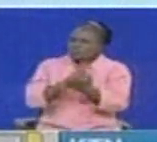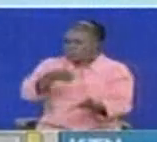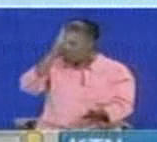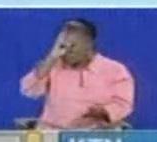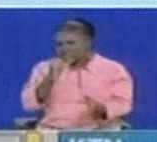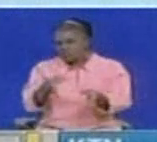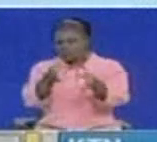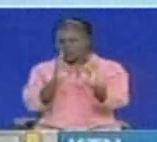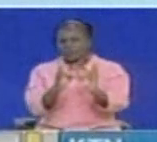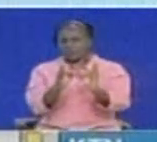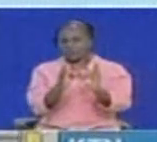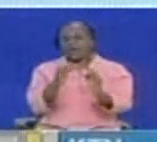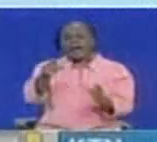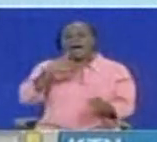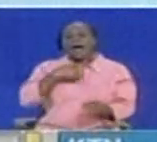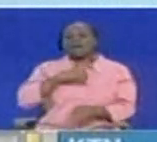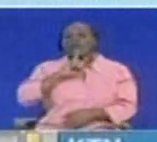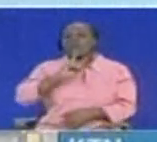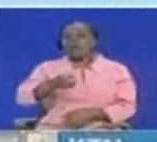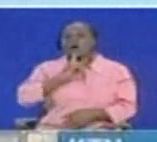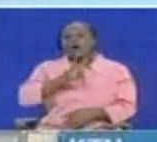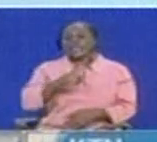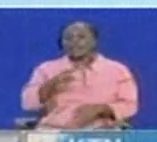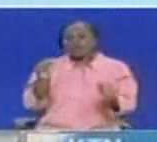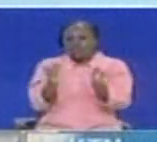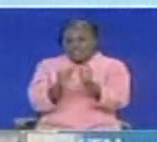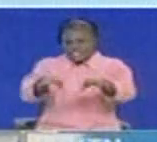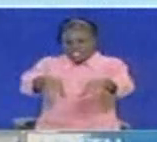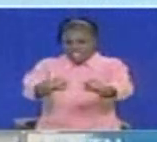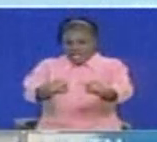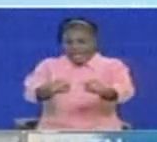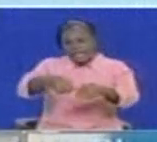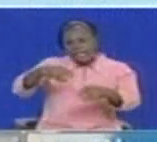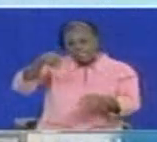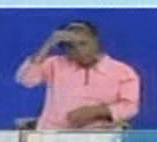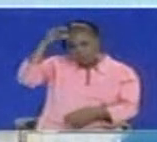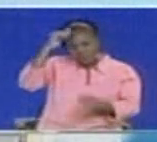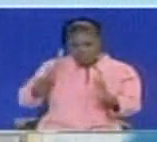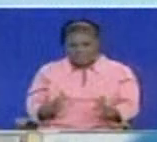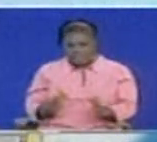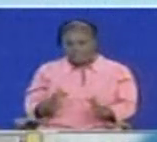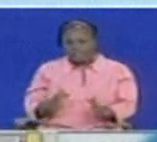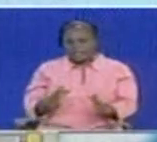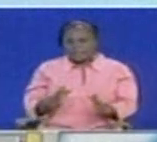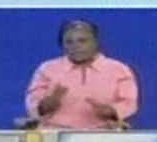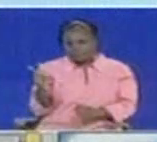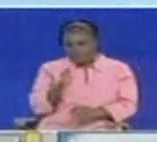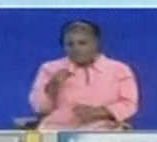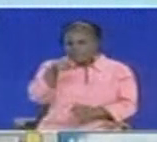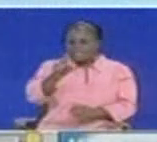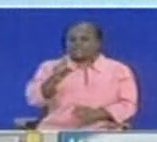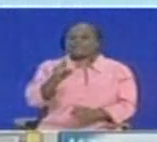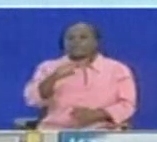But you know, there was a warning sent out by Babu Owino last night or yesterday when they were giving the press conference and warning that they are going